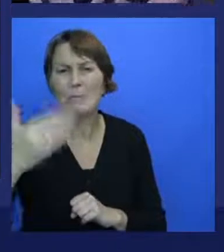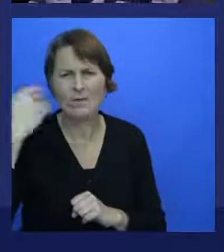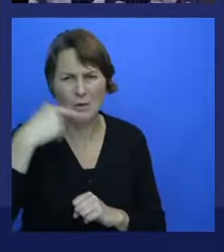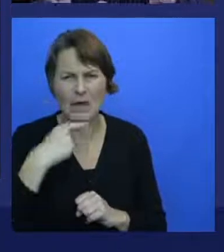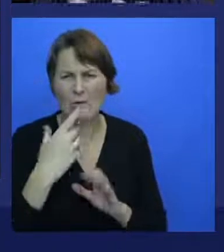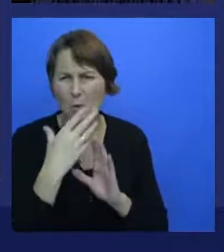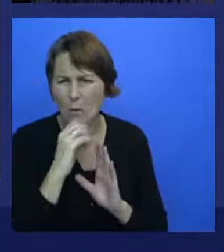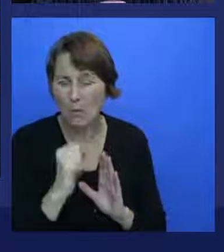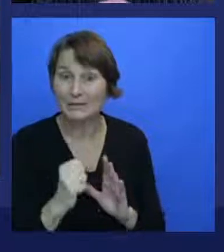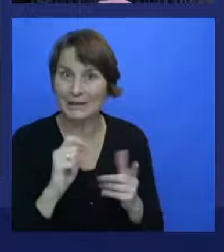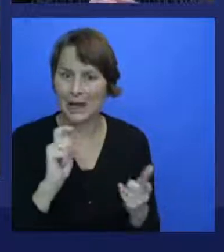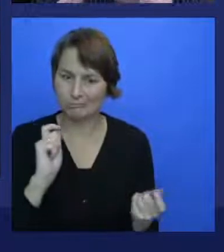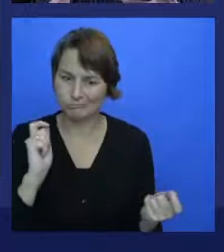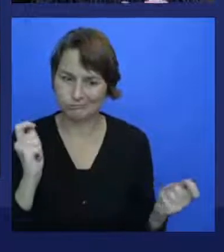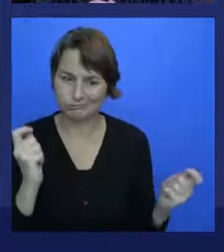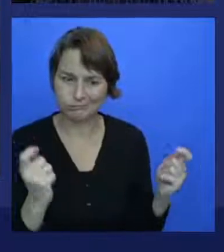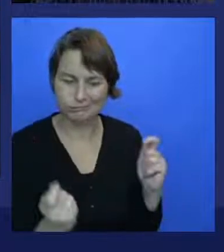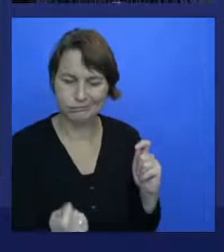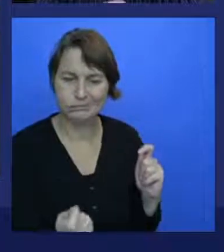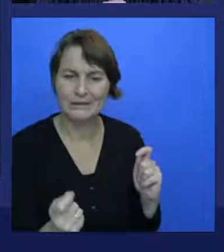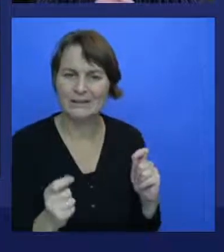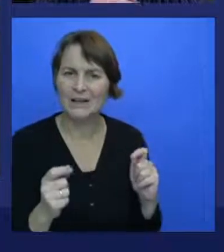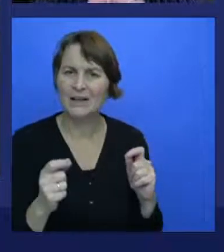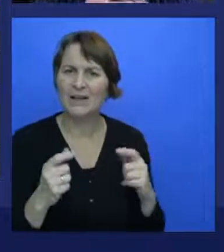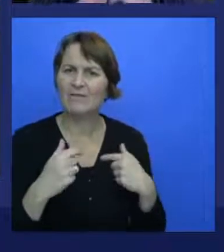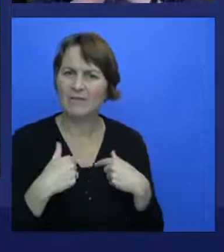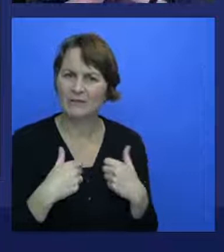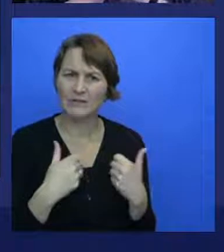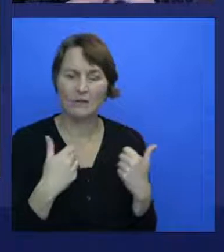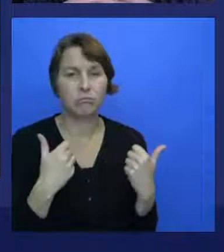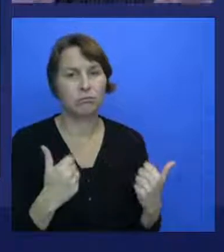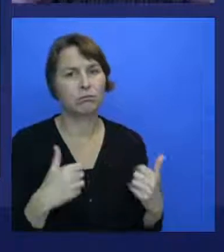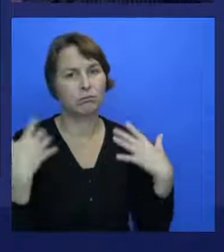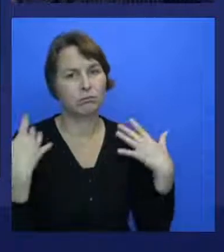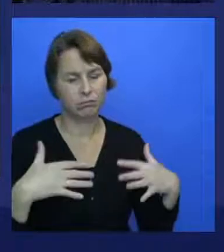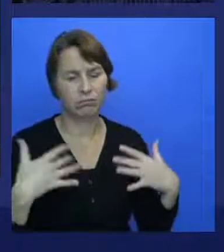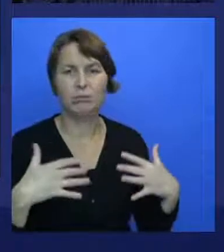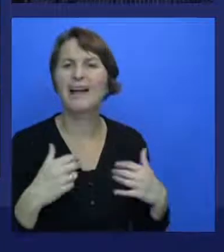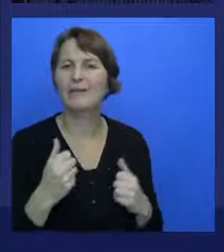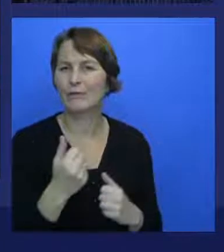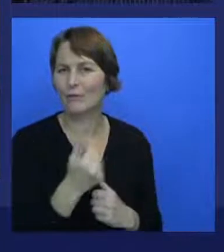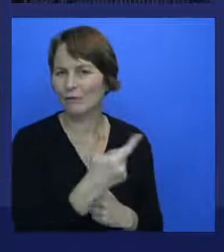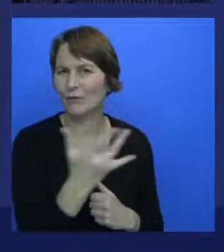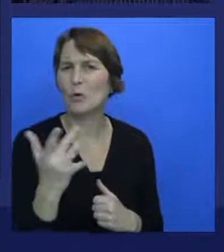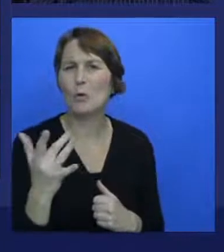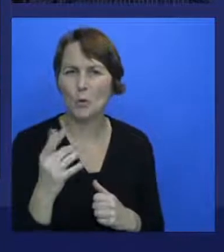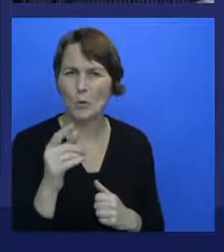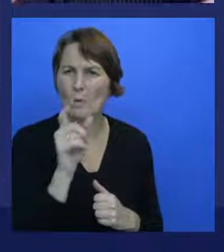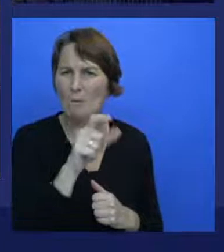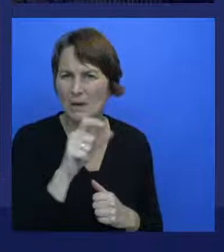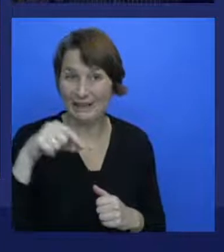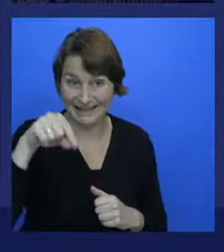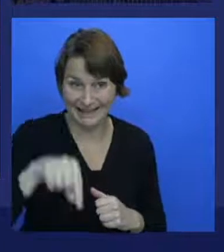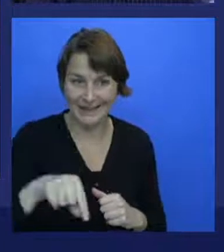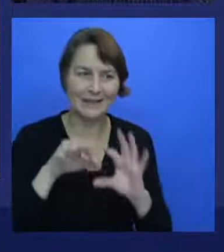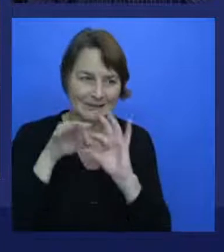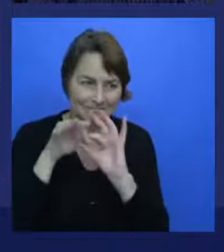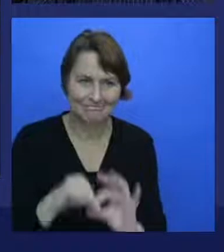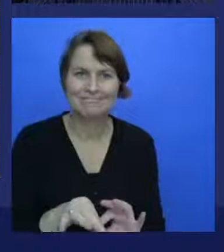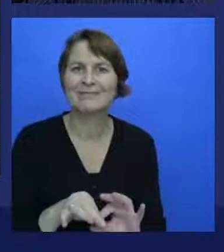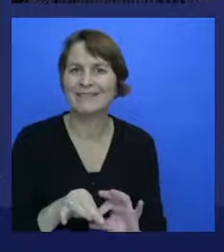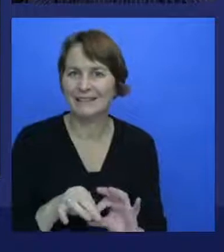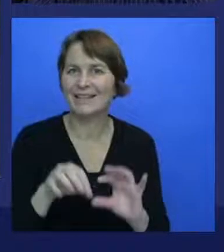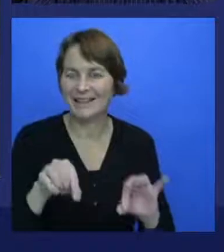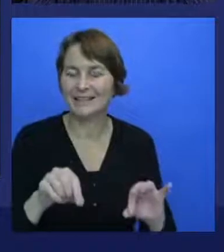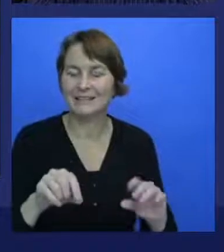to put this all on Geoffrey Hinton. I think he's an extraordinary man, but there are a number of extraordinary people in this field that ascended all at the same